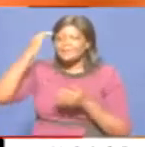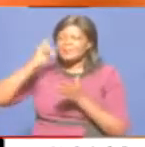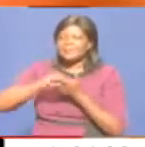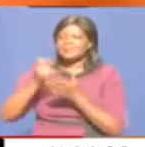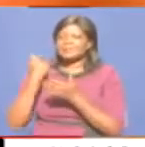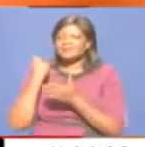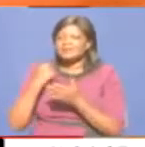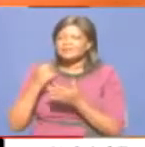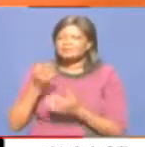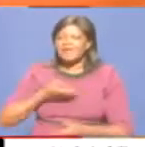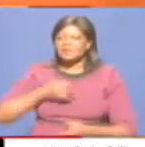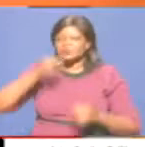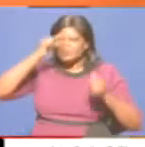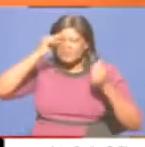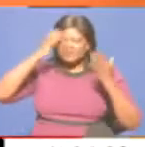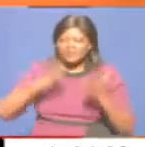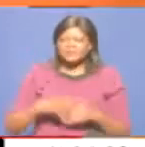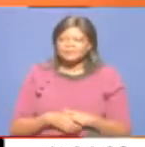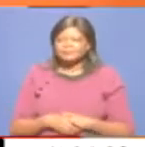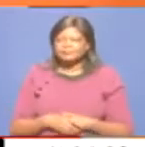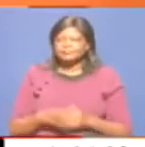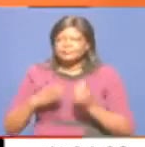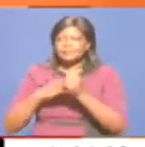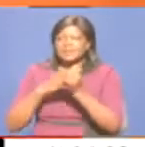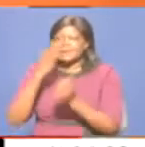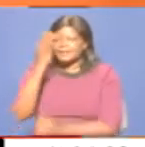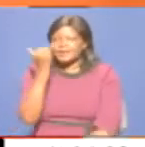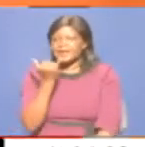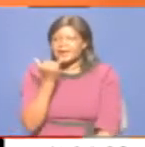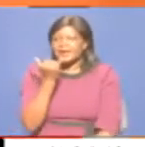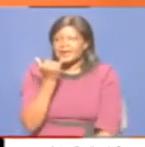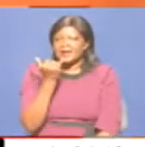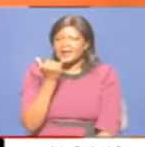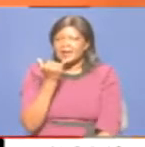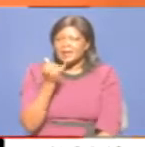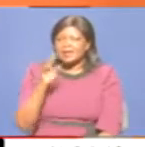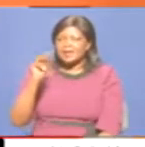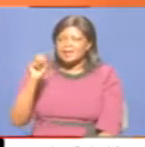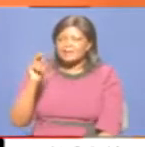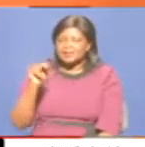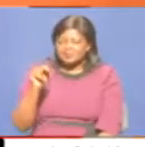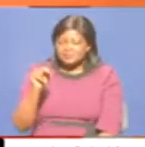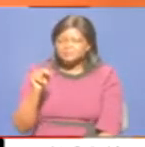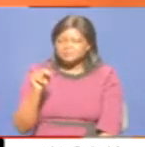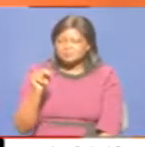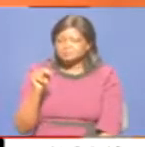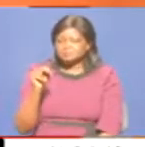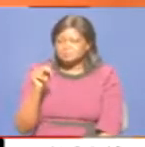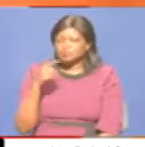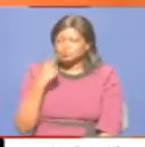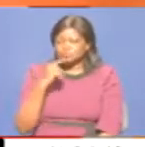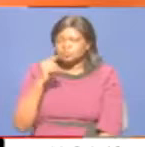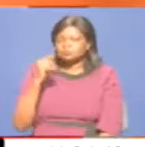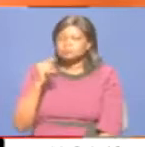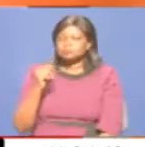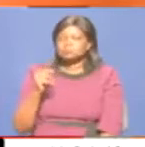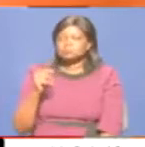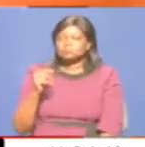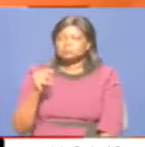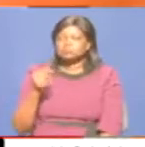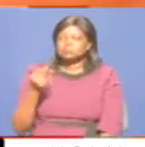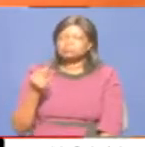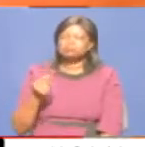Council of Governors led by Martin Nyaga Wambora, who is the COG chair, talked about we